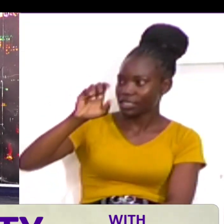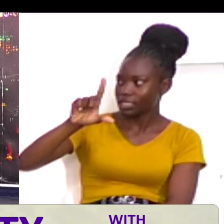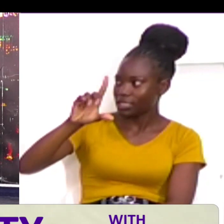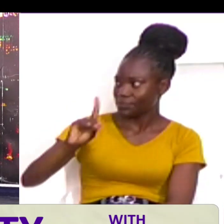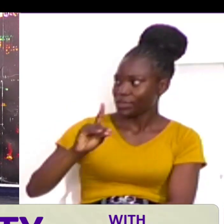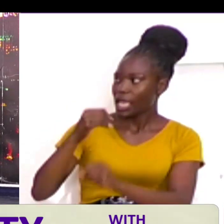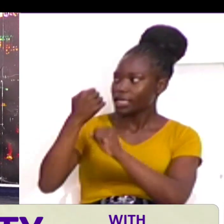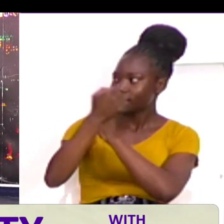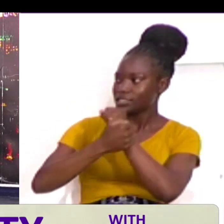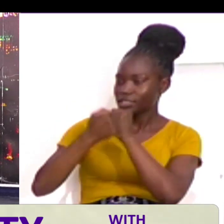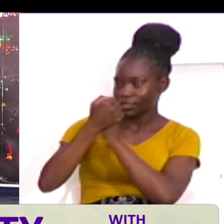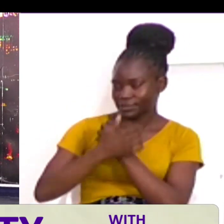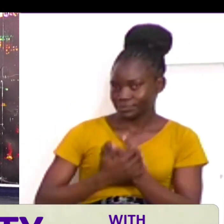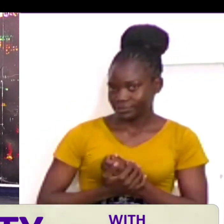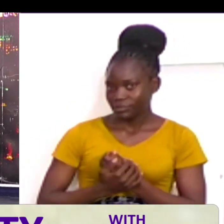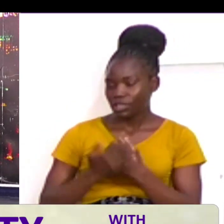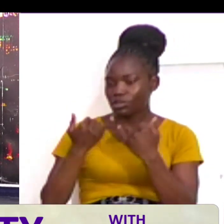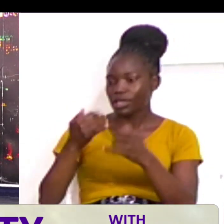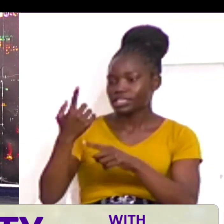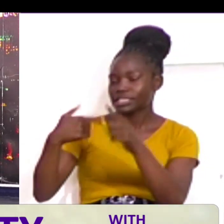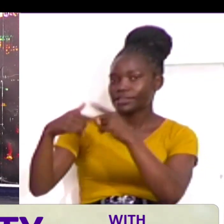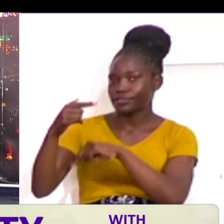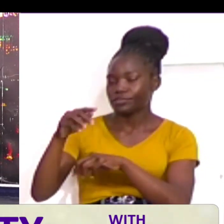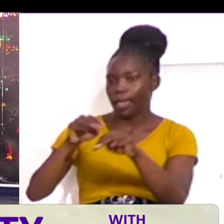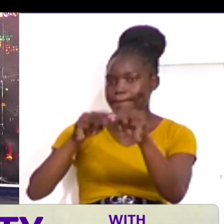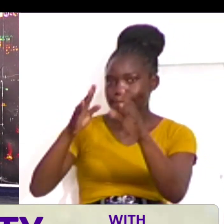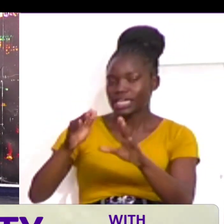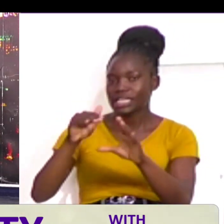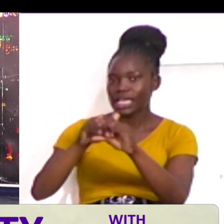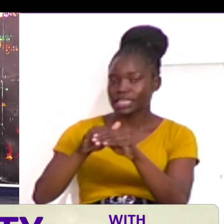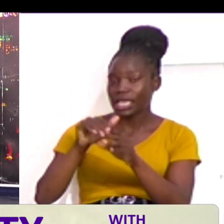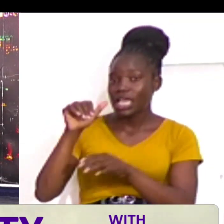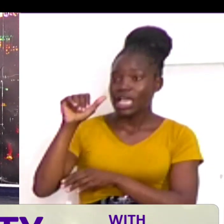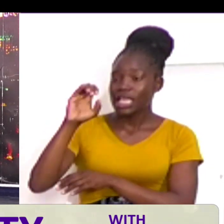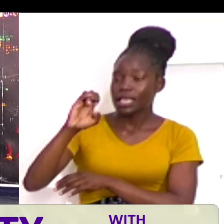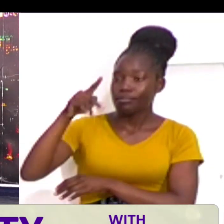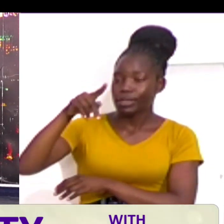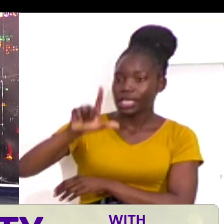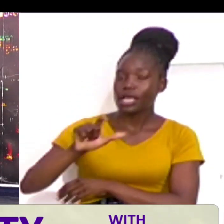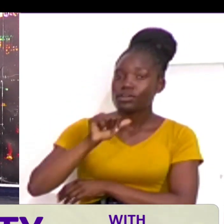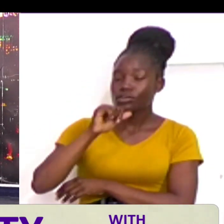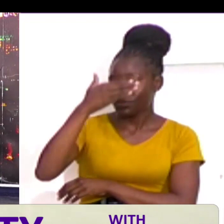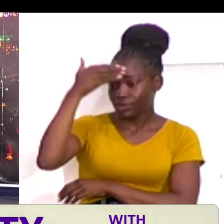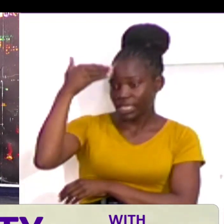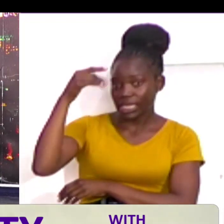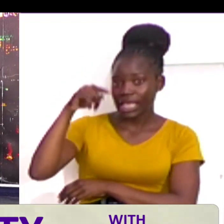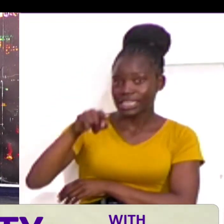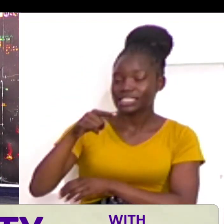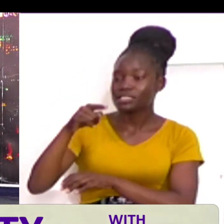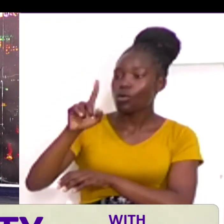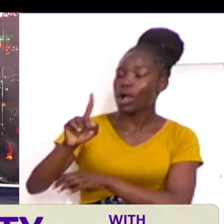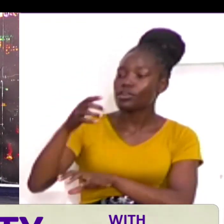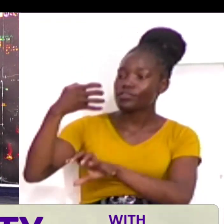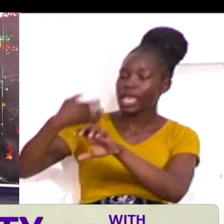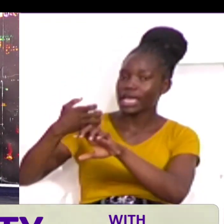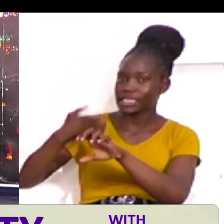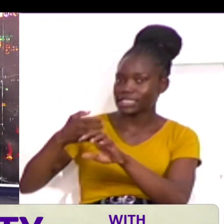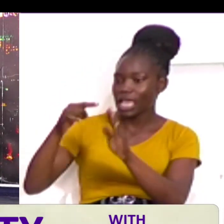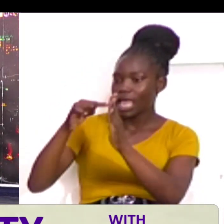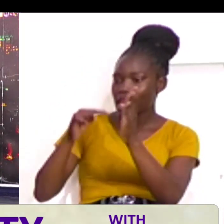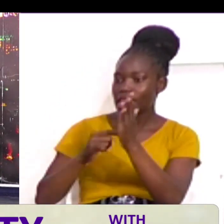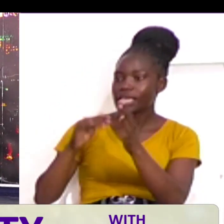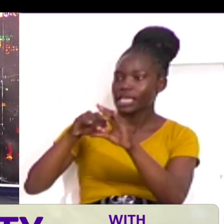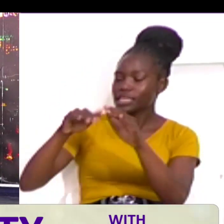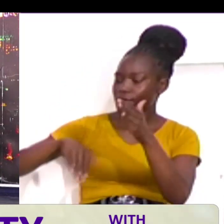like a successful manager in the English Premier League, not forgetting the fact that this is one of the toughest leagues in the